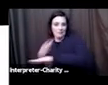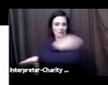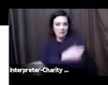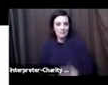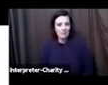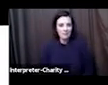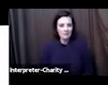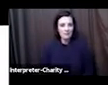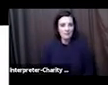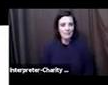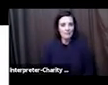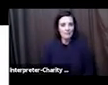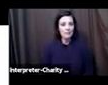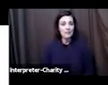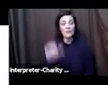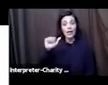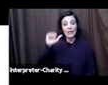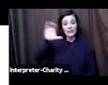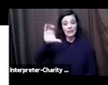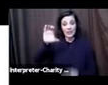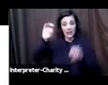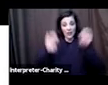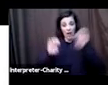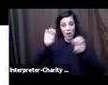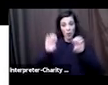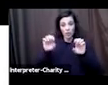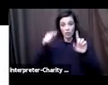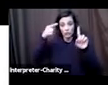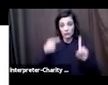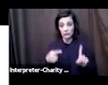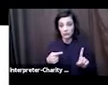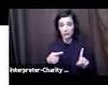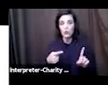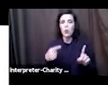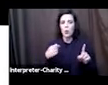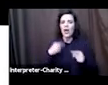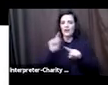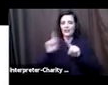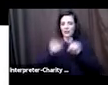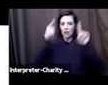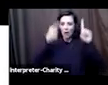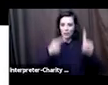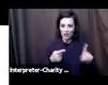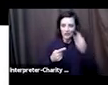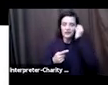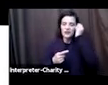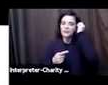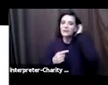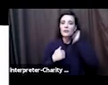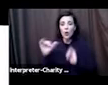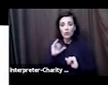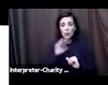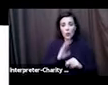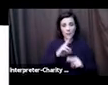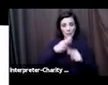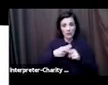So for an AAC evaluation, we do have different objectives, and I do want to mention that families and